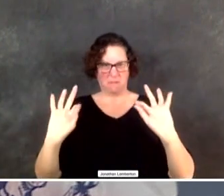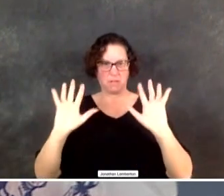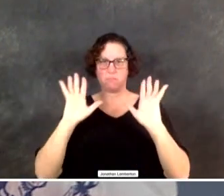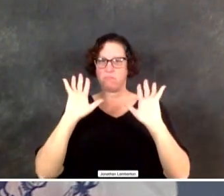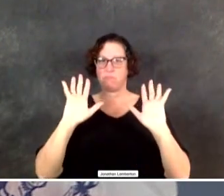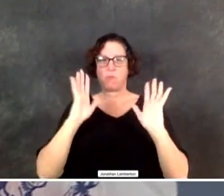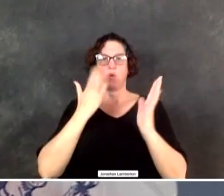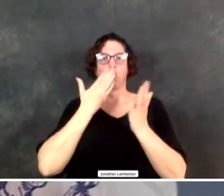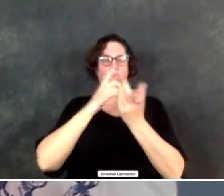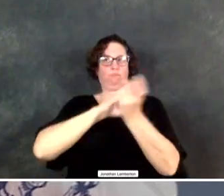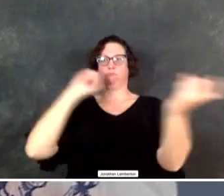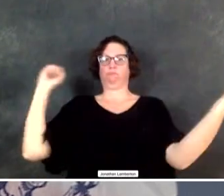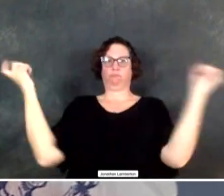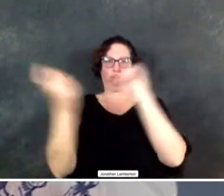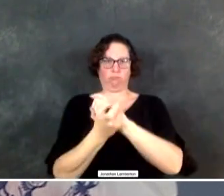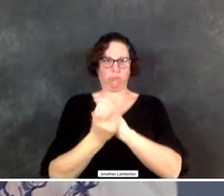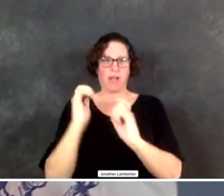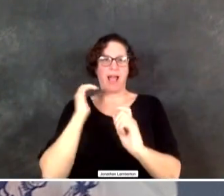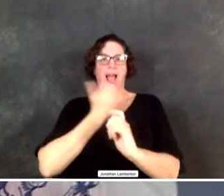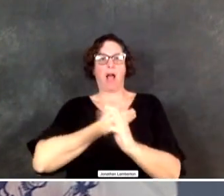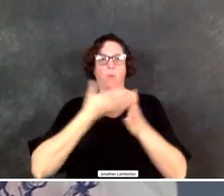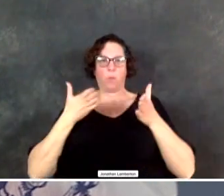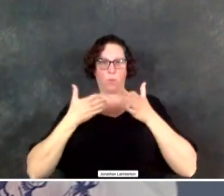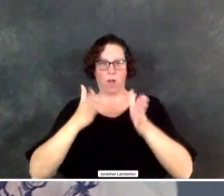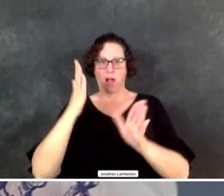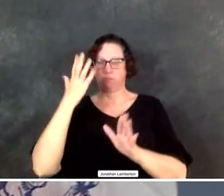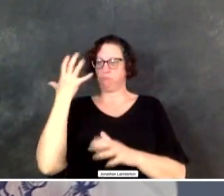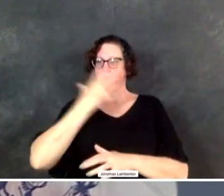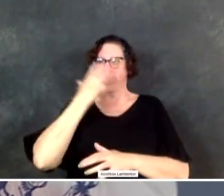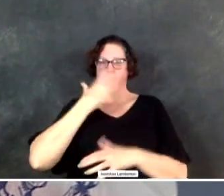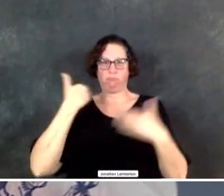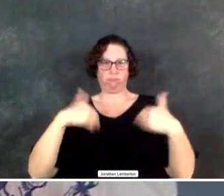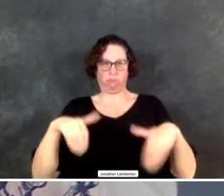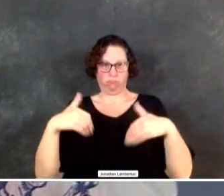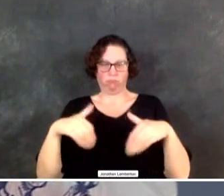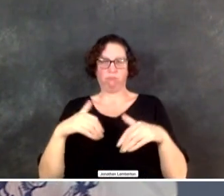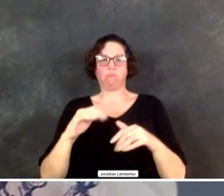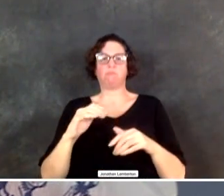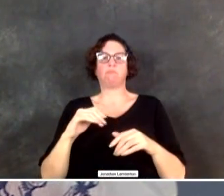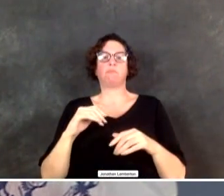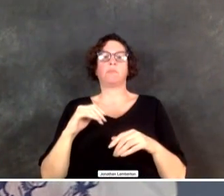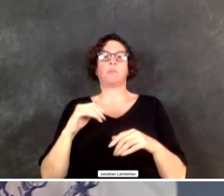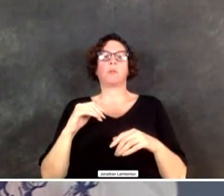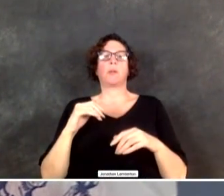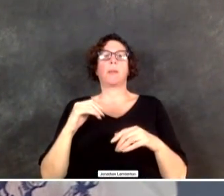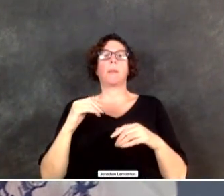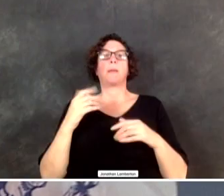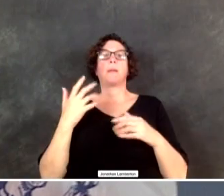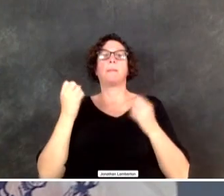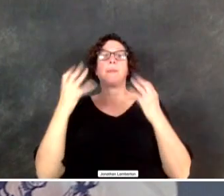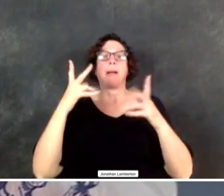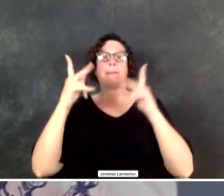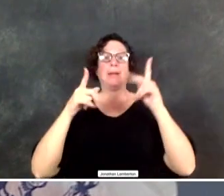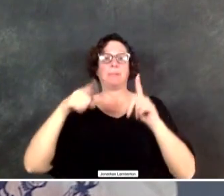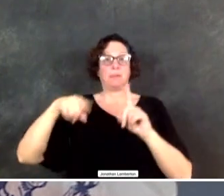And people are trying to live in a very, very different way. And it's been real difficult for a lot of New Yorkers.